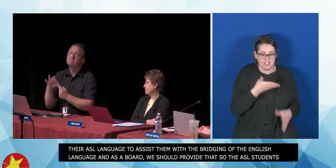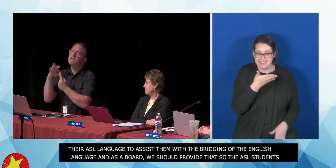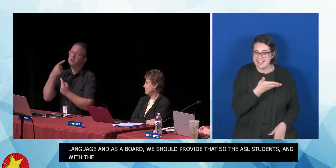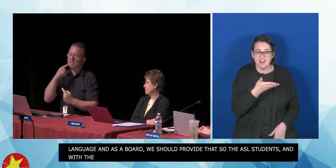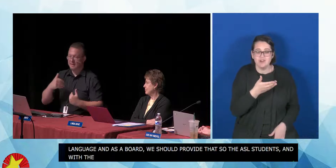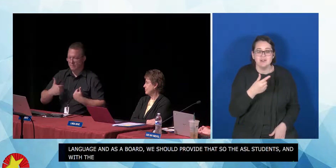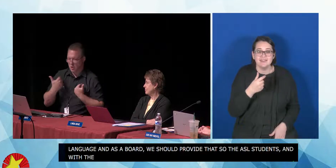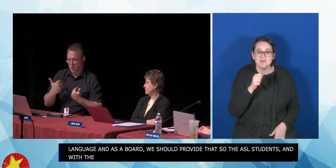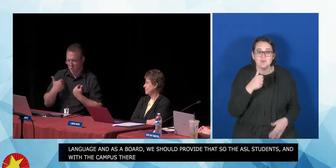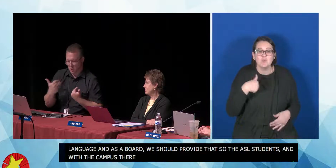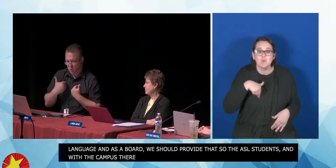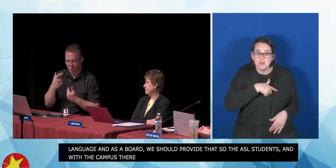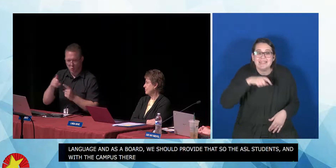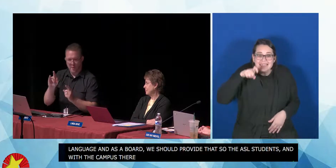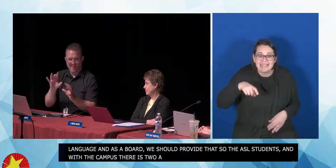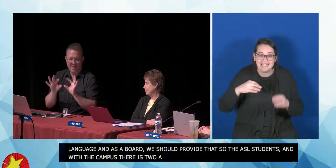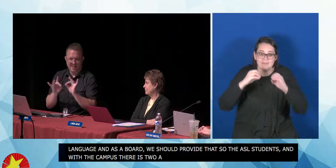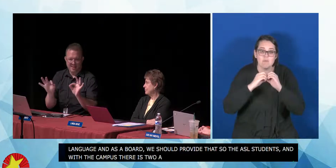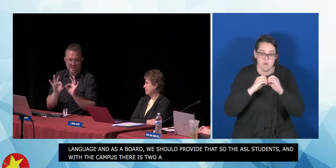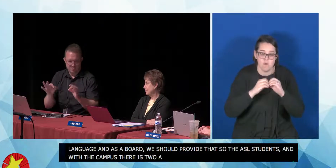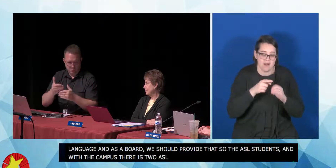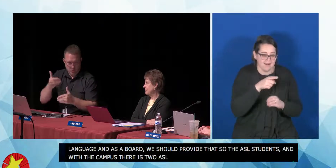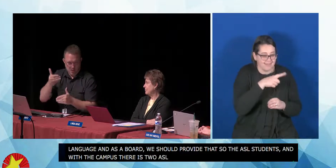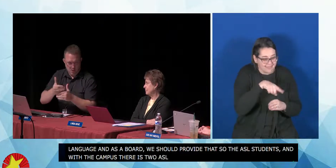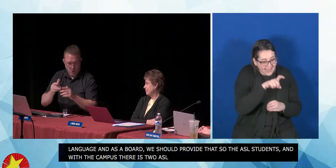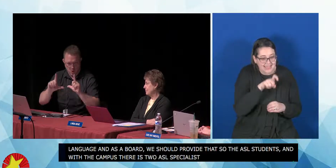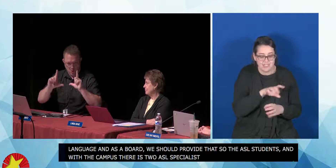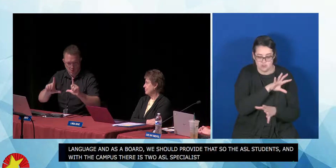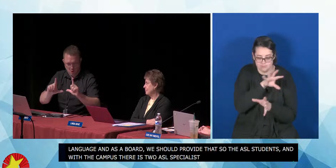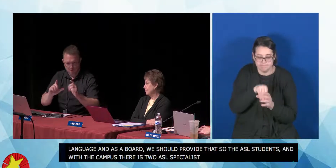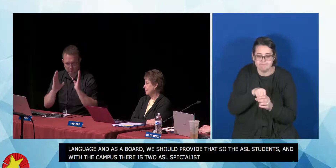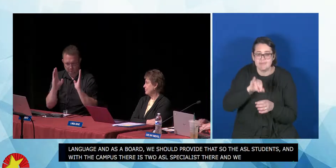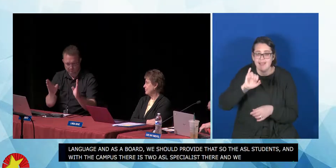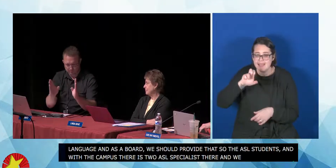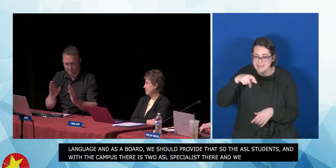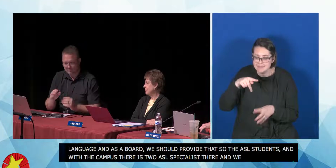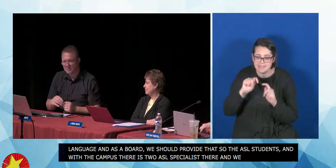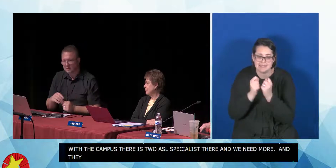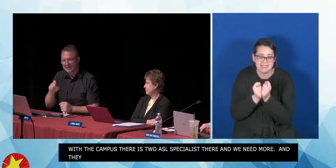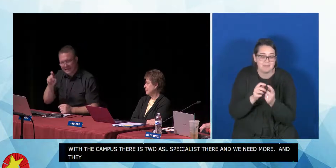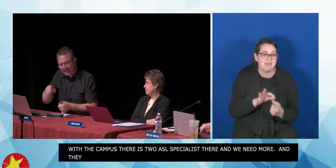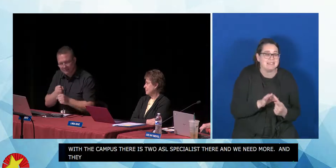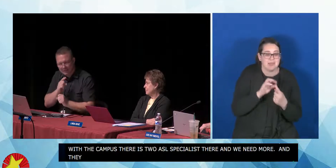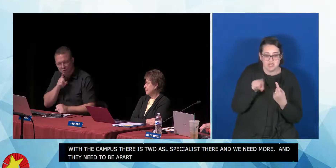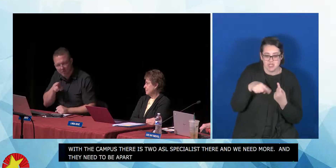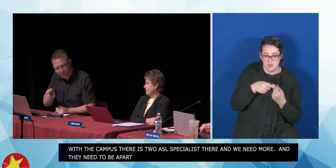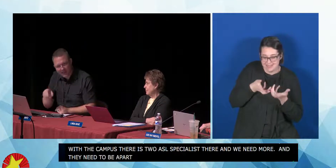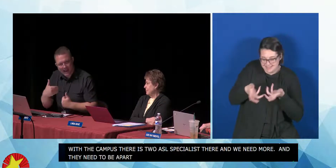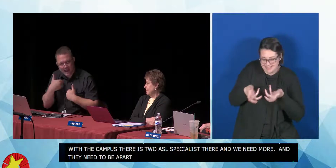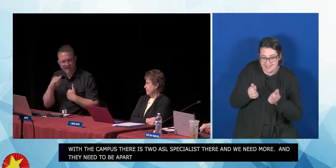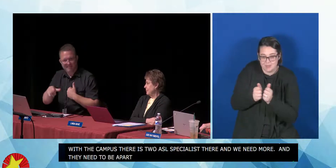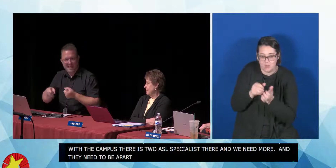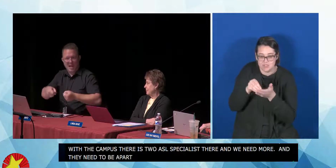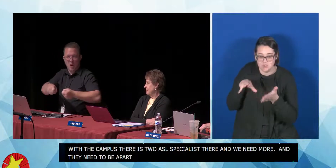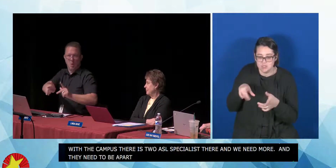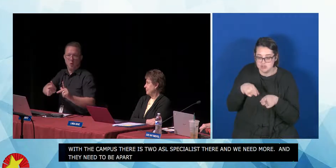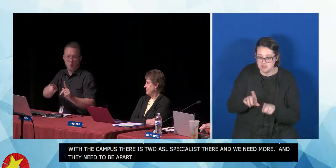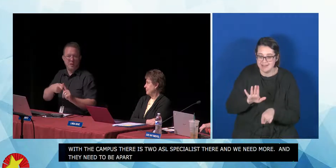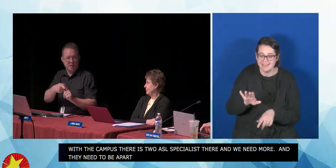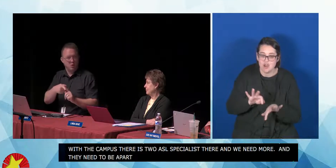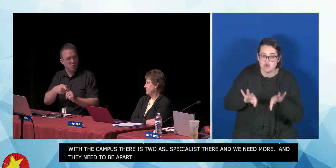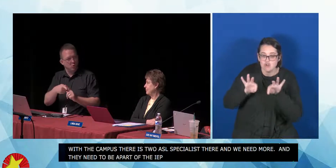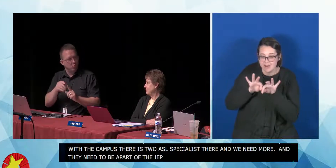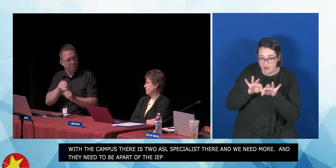need them to be an important part of the IEP team, especially when working with the youth at that critical language window. It's